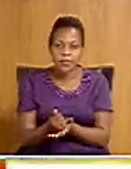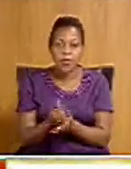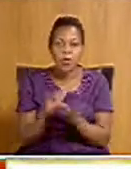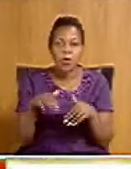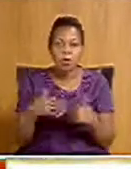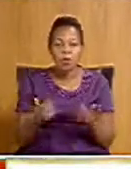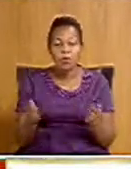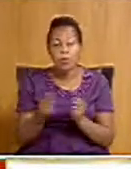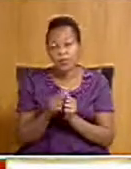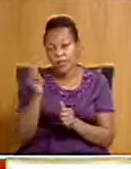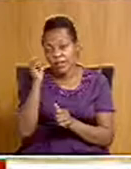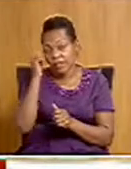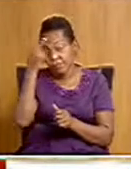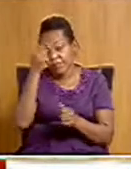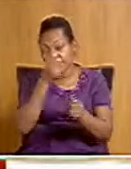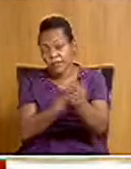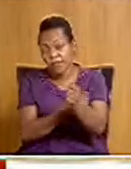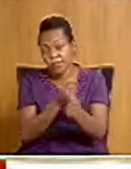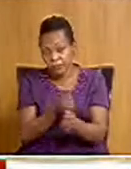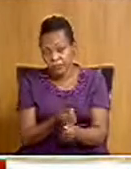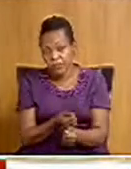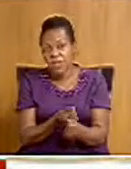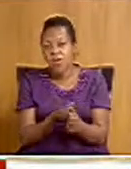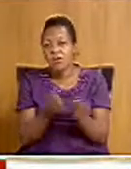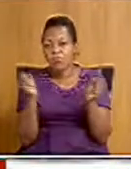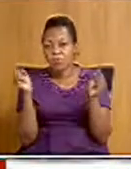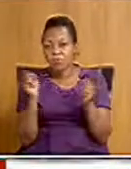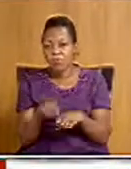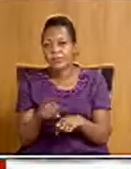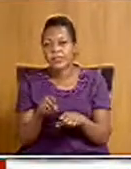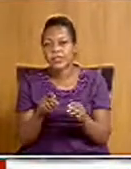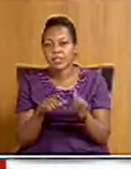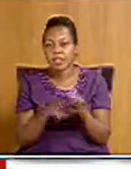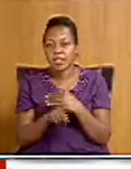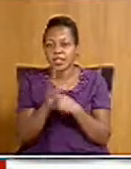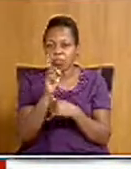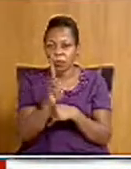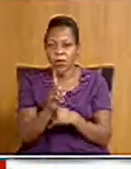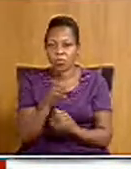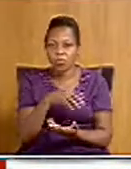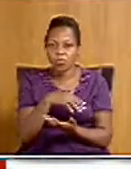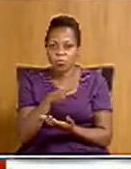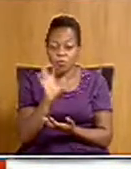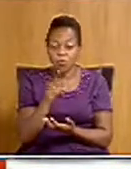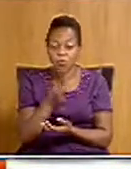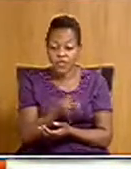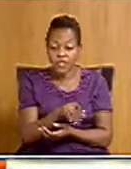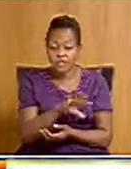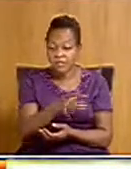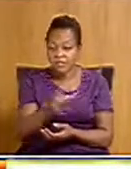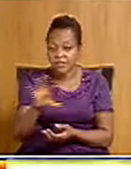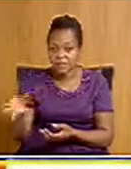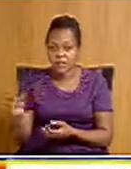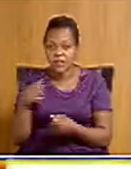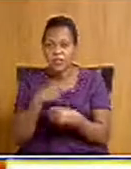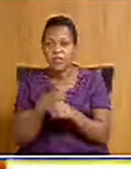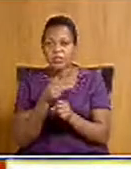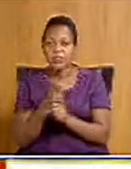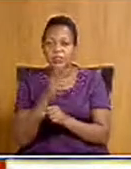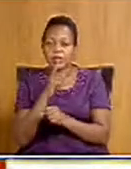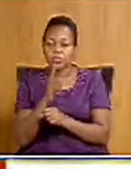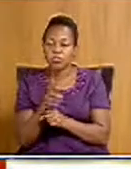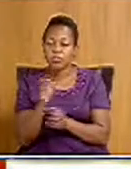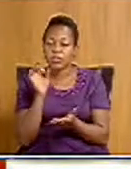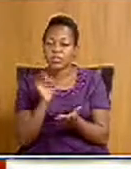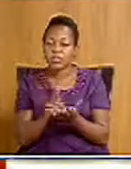with government support, you should enter one or more of these sectors so as to chase